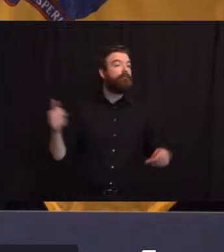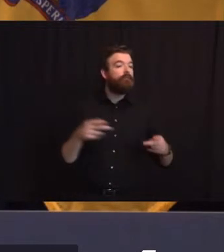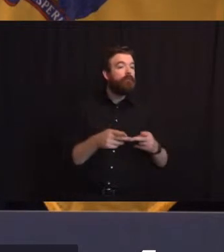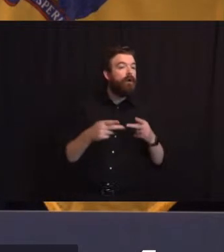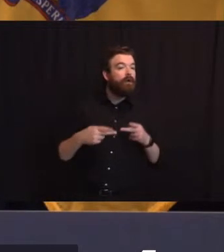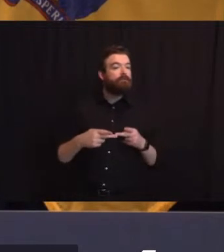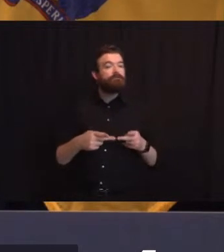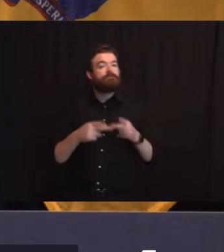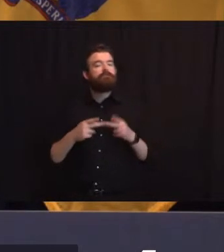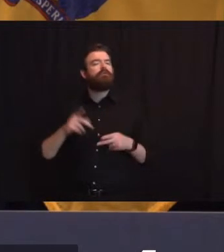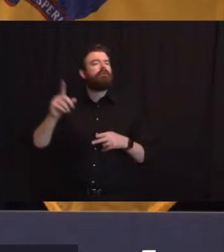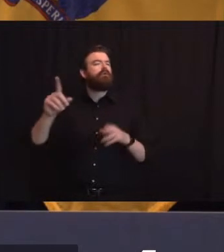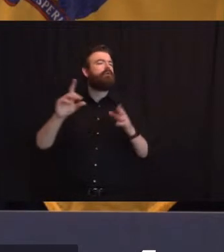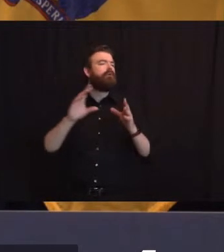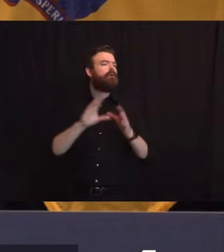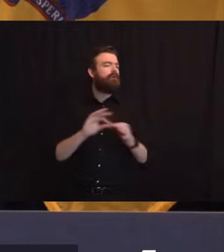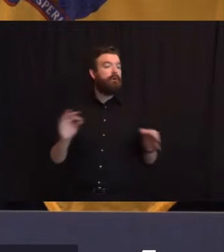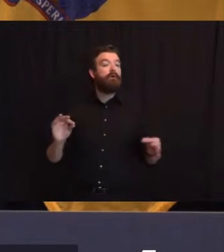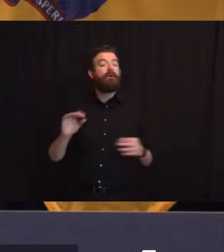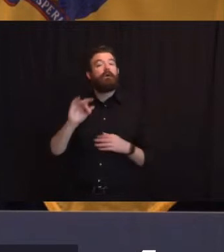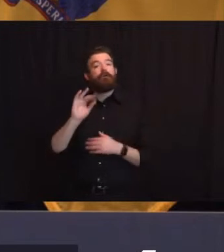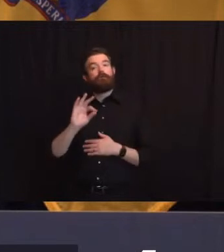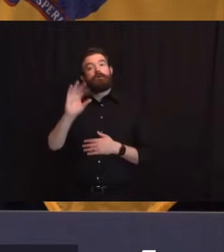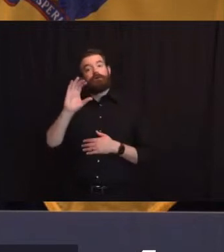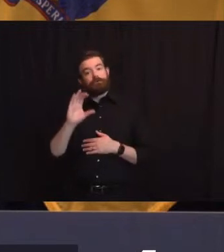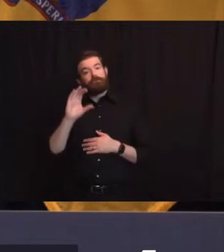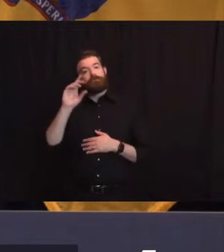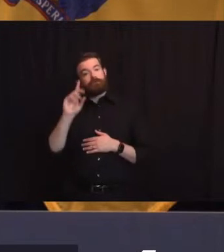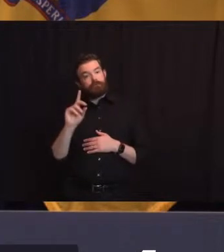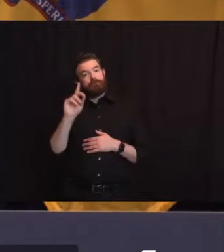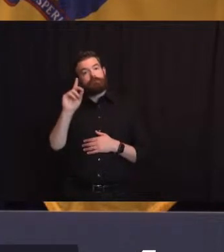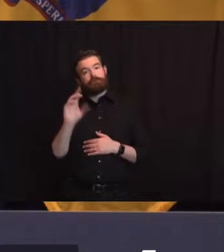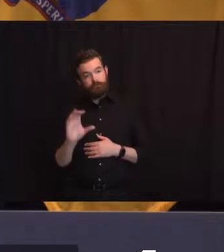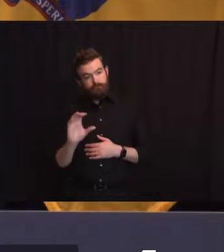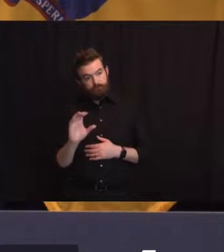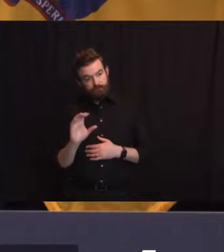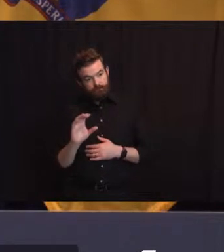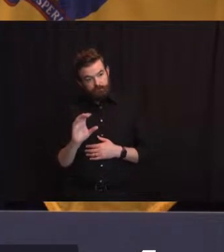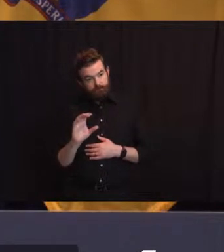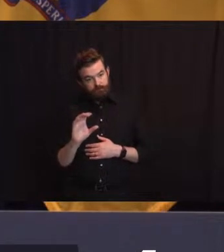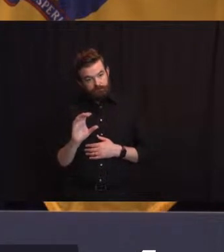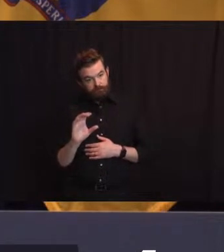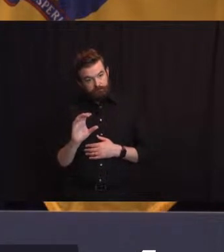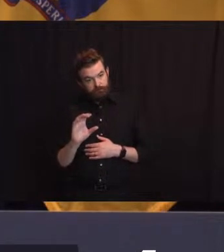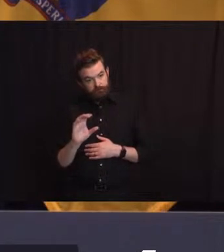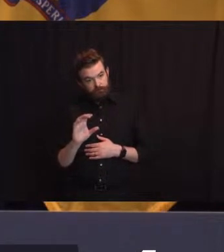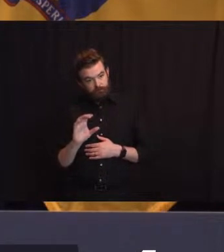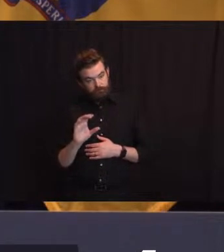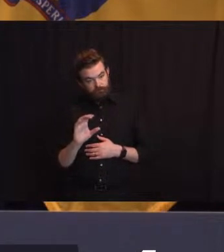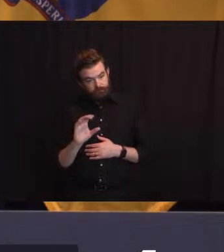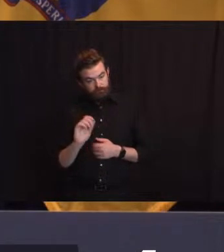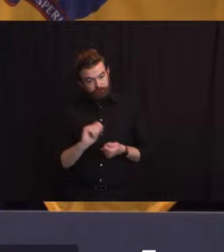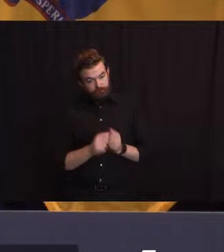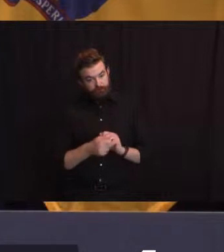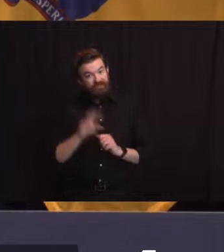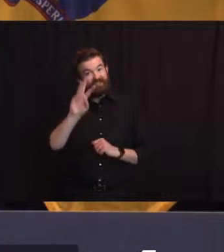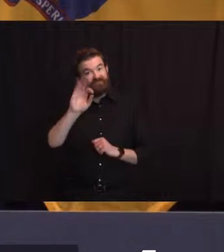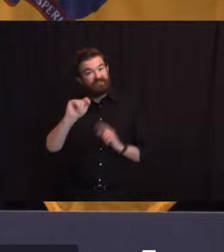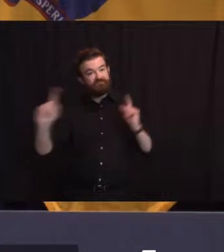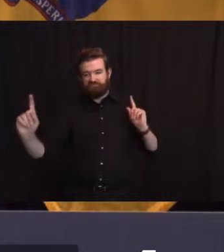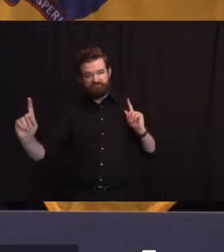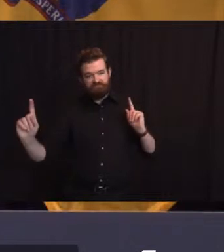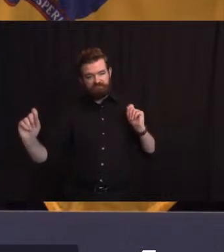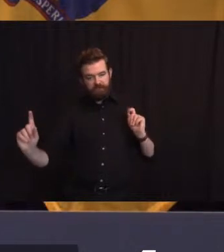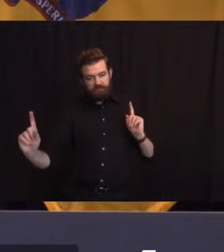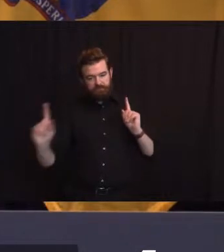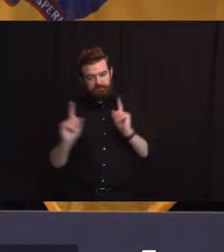the CDC changes the 6 foot between tables idea, that we would certainly look at it and possibly take action at that point. Now they've